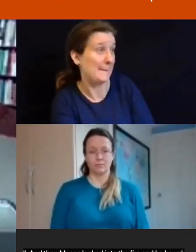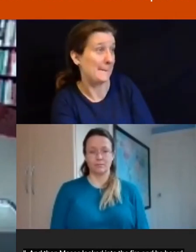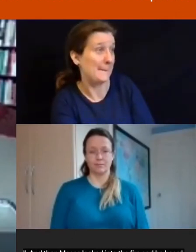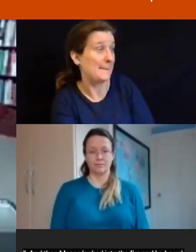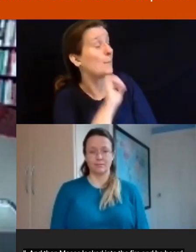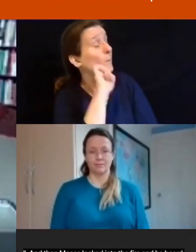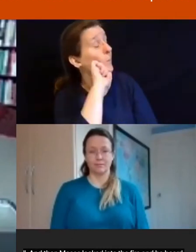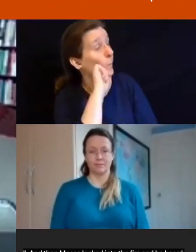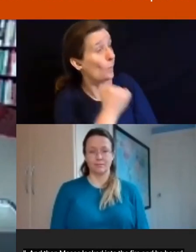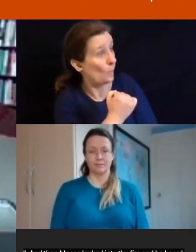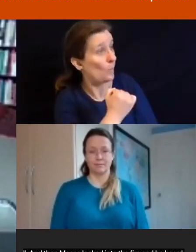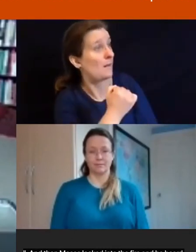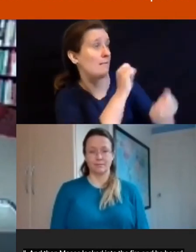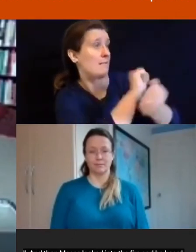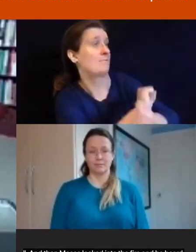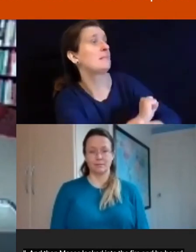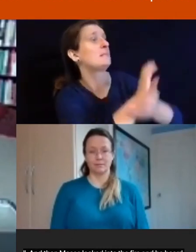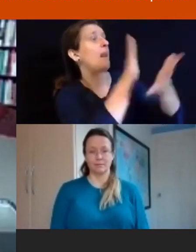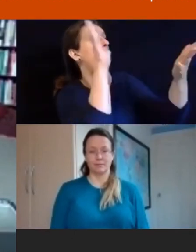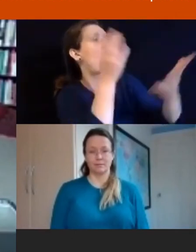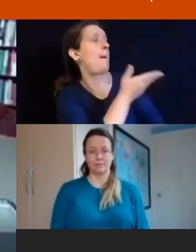and I will deliver them.